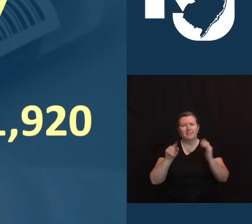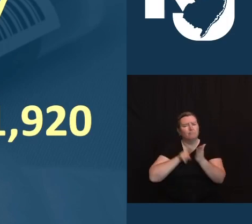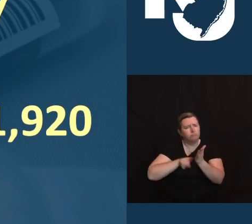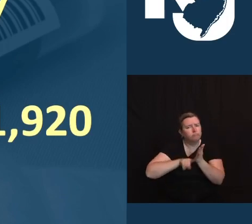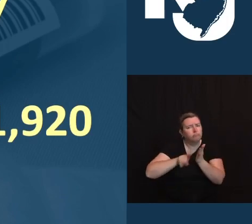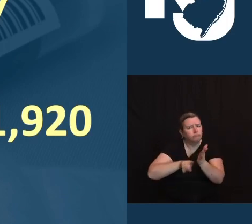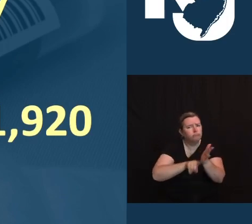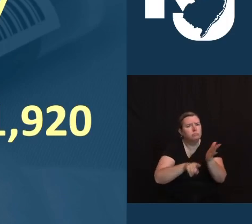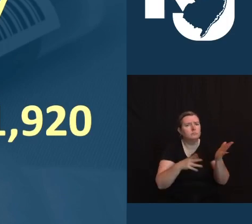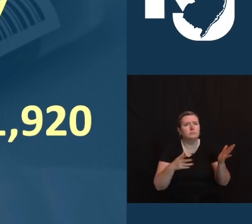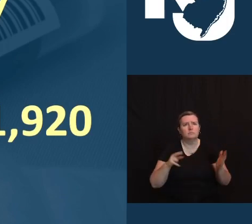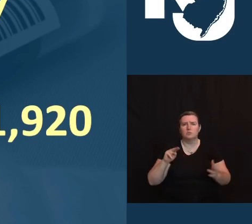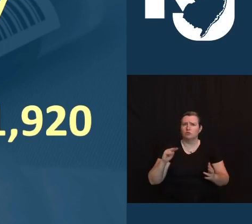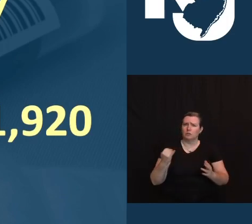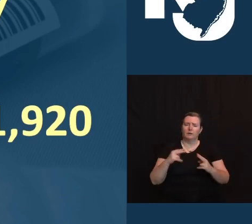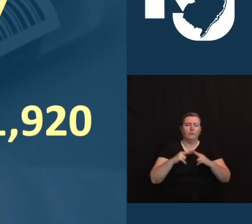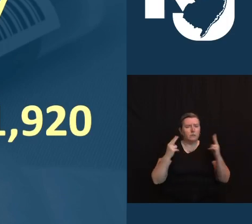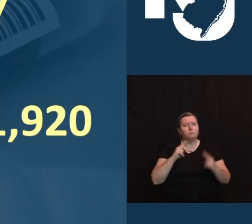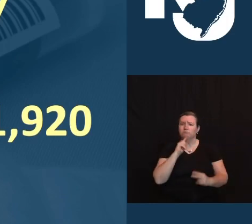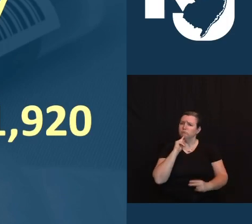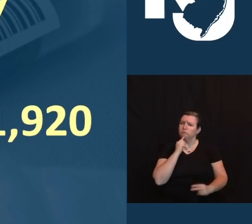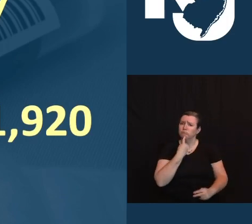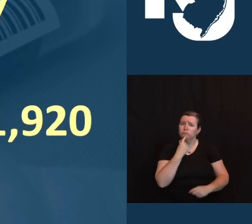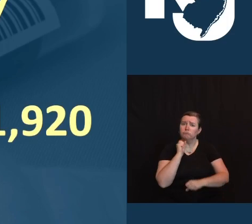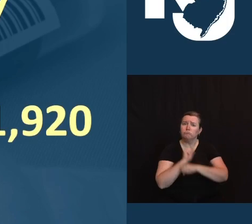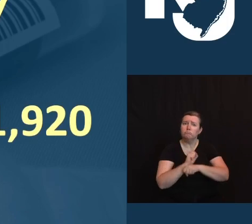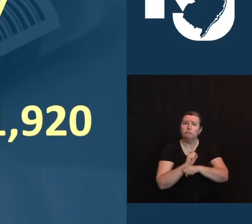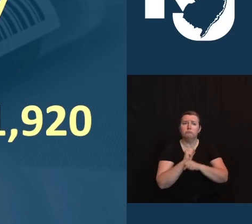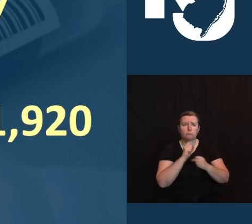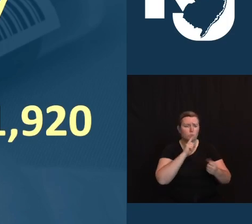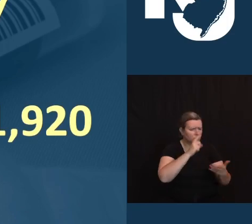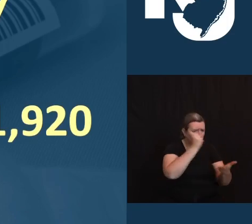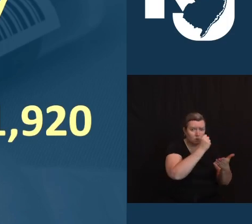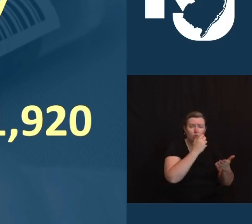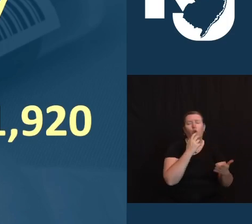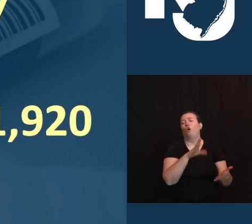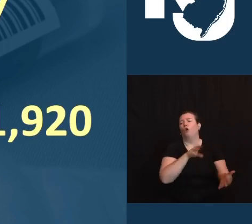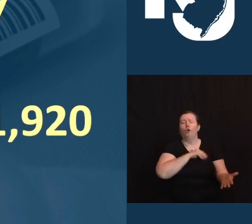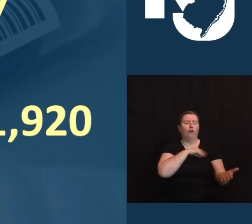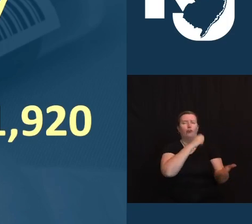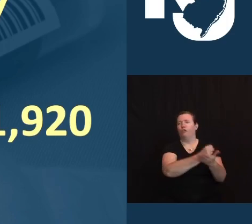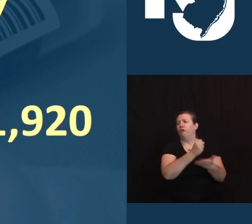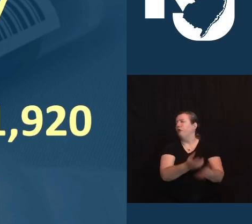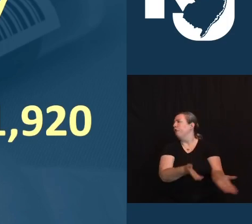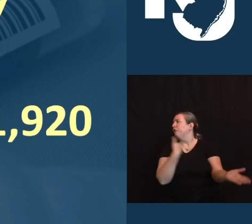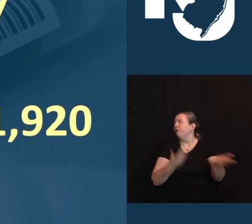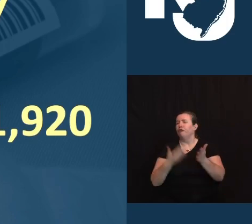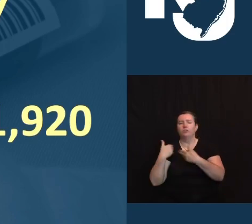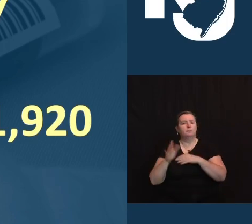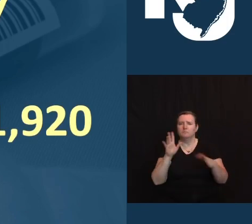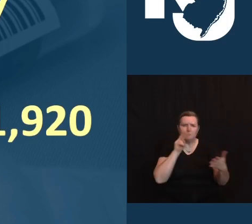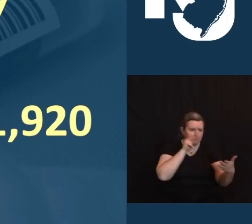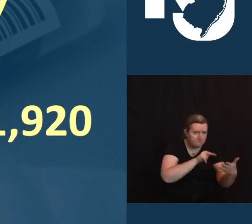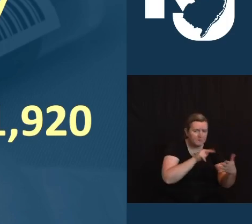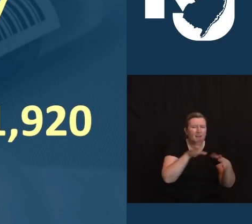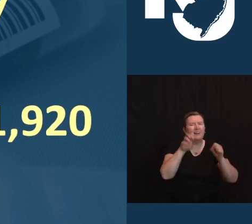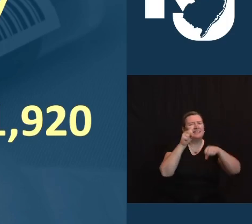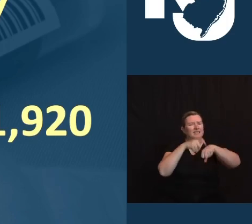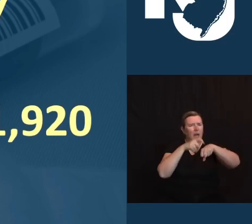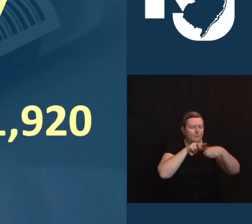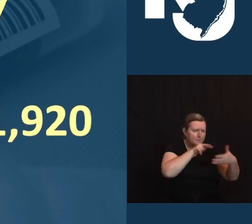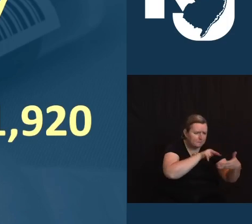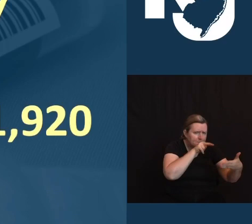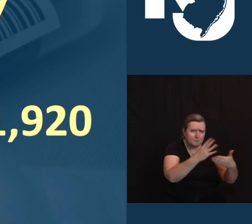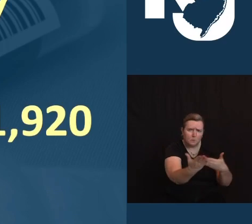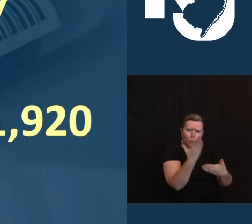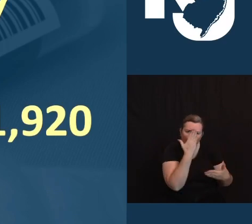as seriously as New Jersey does. But that can take time. If you take it that seriously, it can take time. Judy will